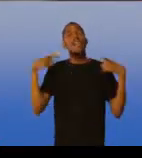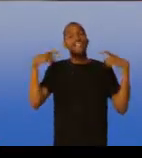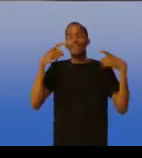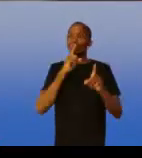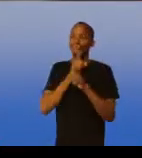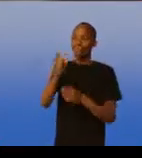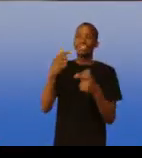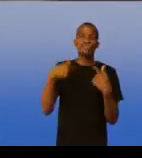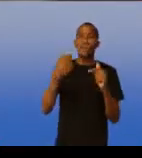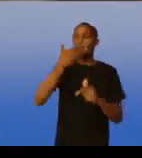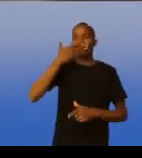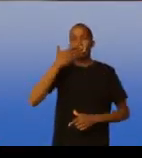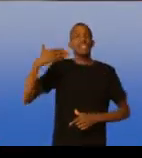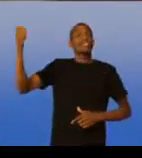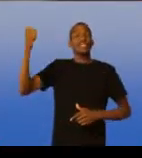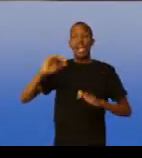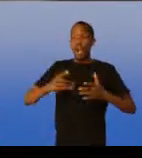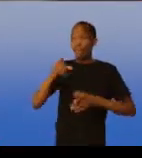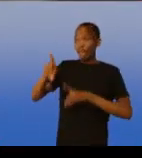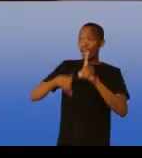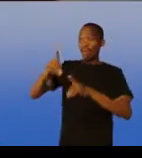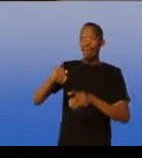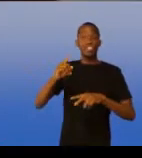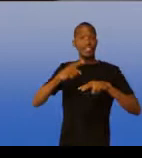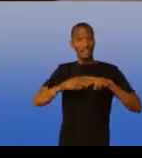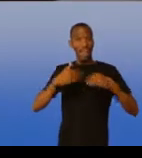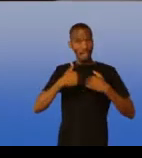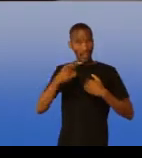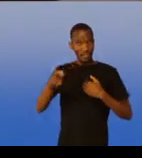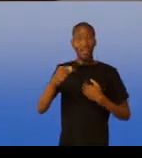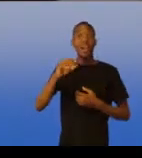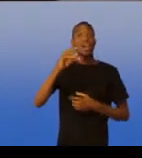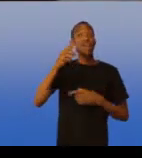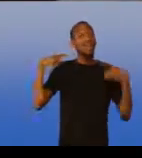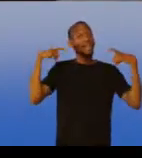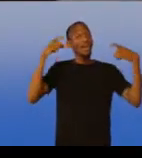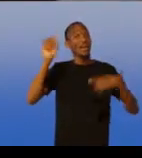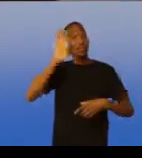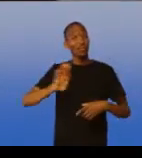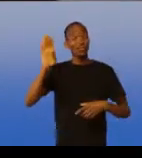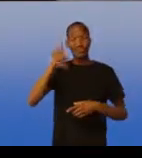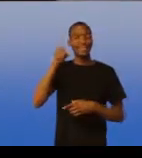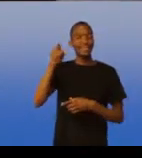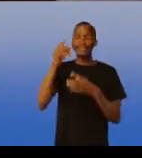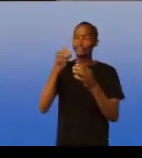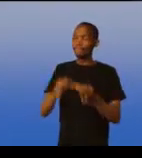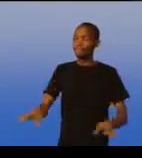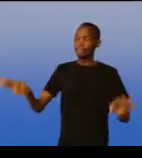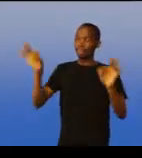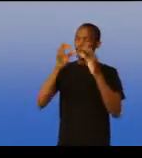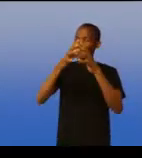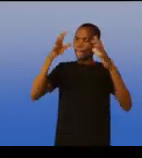doing its best to actually help people living with HIV. Government of Botswana has played a major role